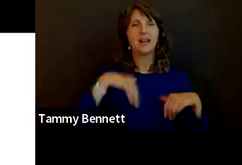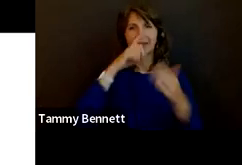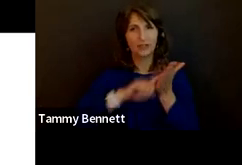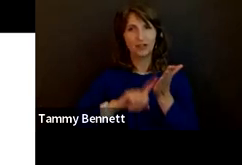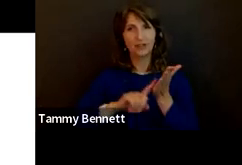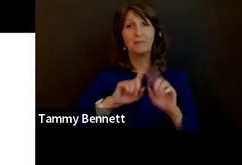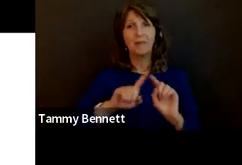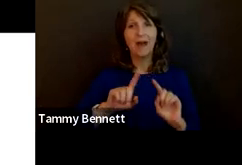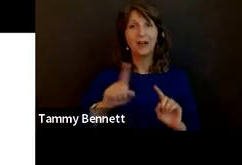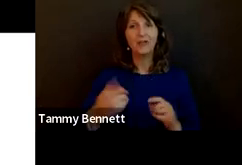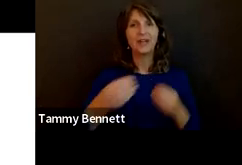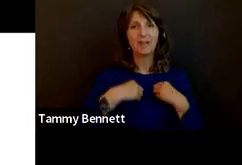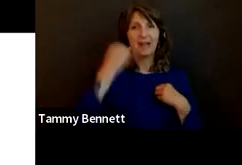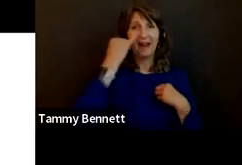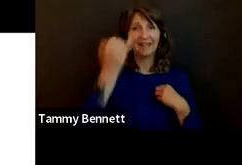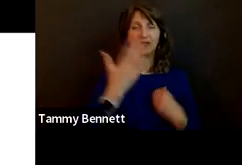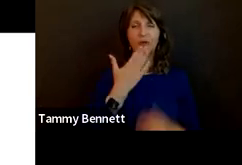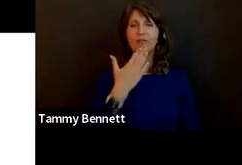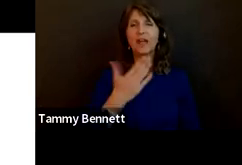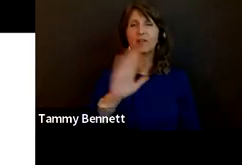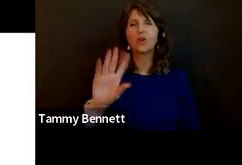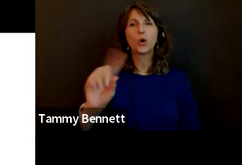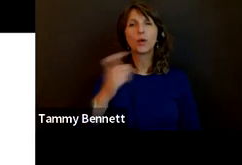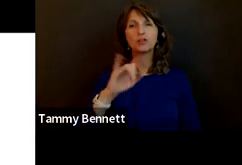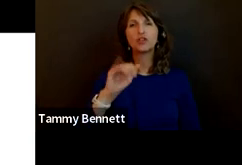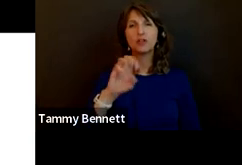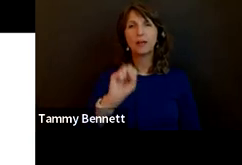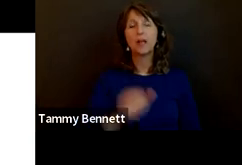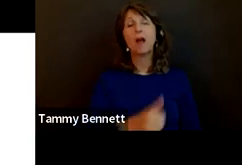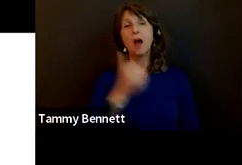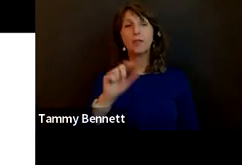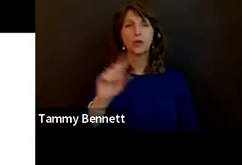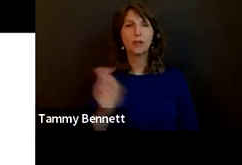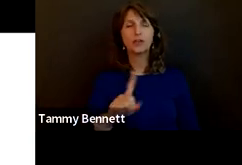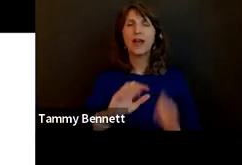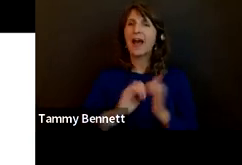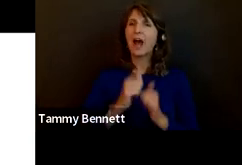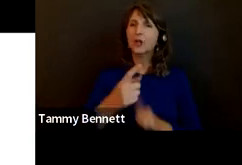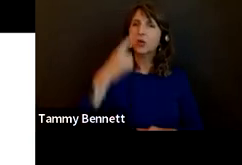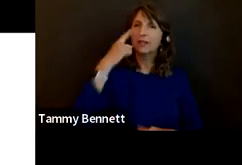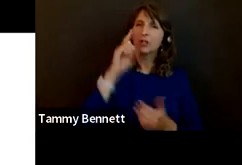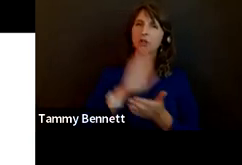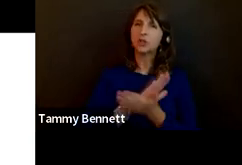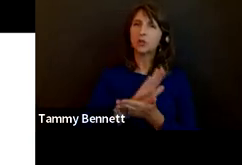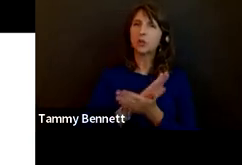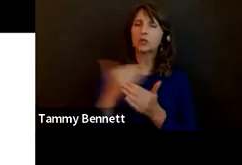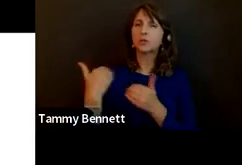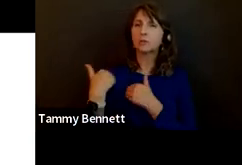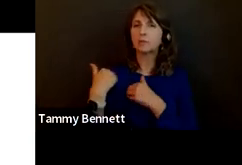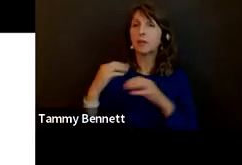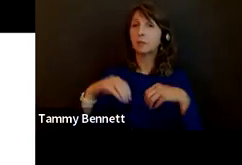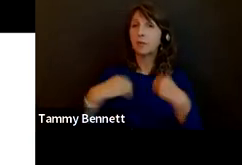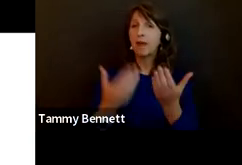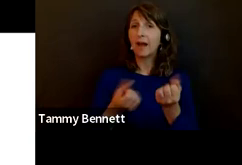for your question, James. And then also, how do you think the school's responsibility to provide interventions affects their inclination to suggest a